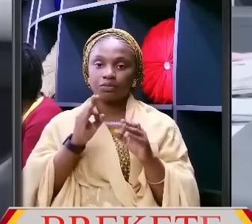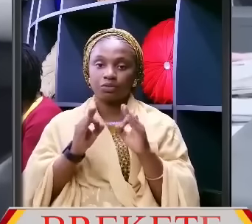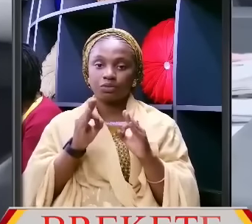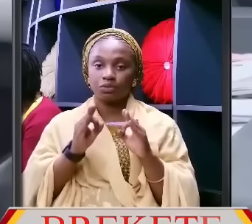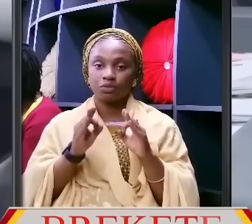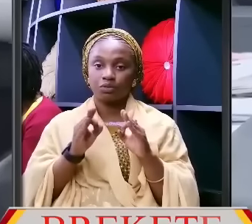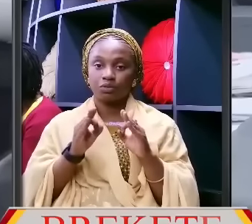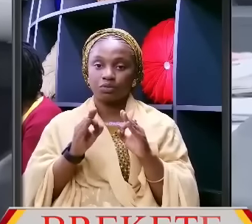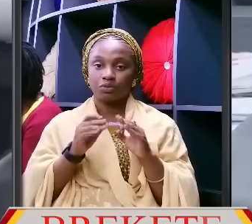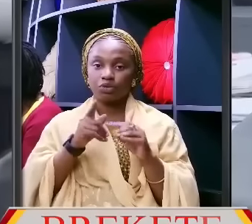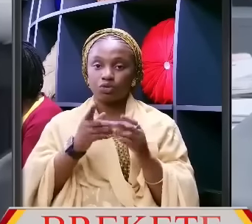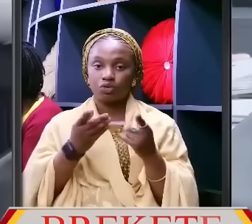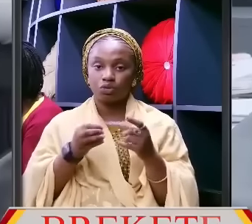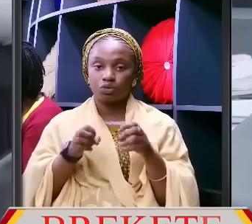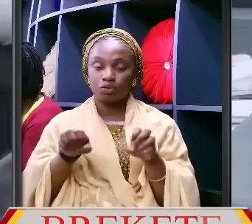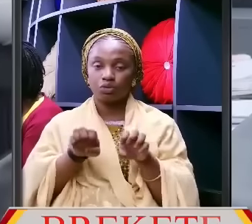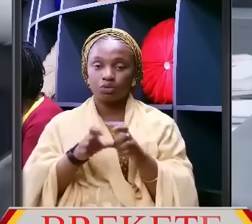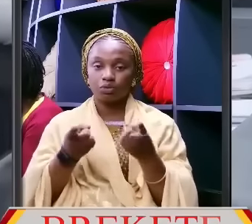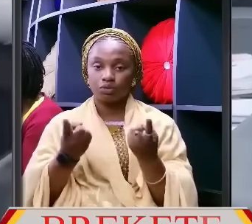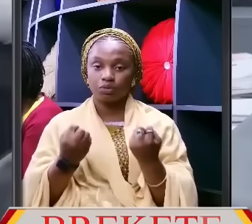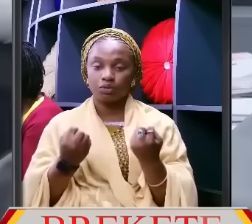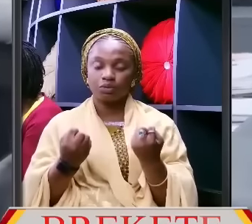you been one even come.